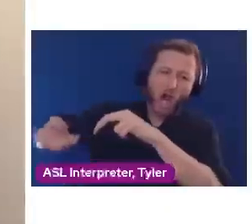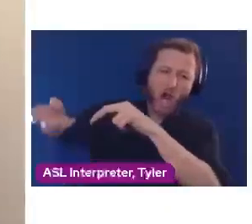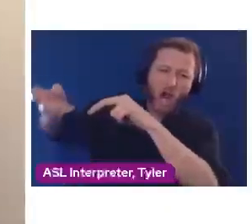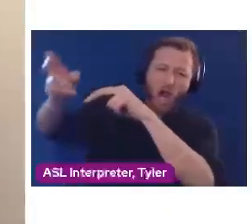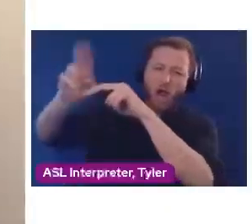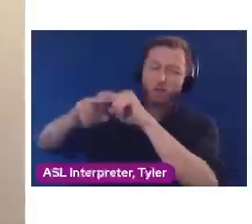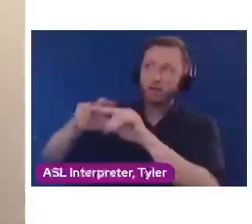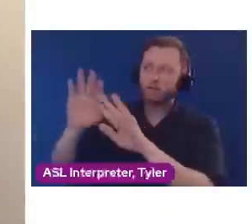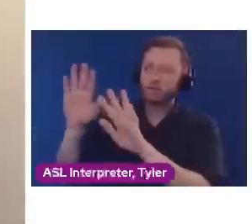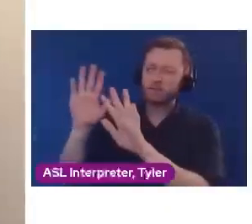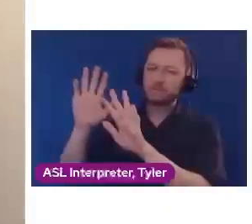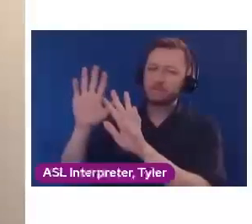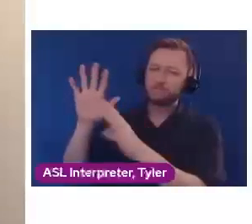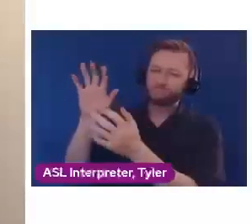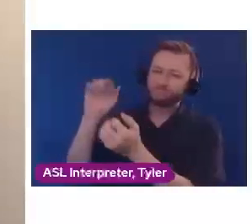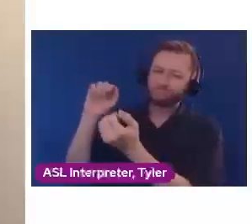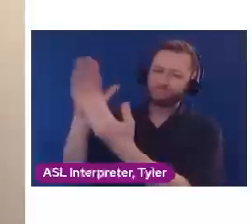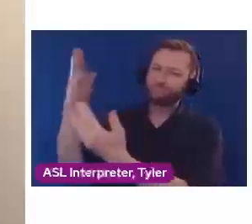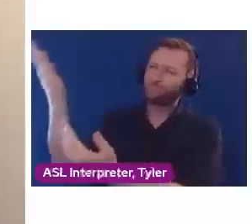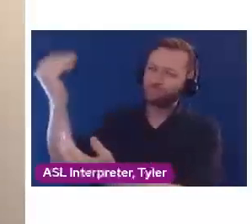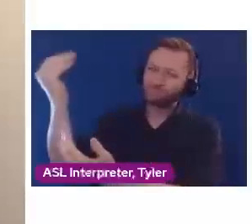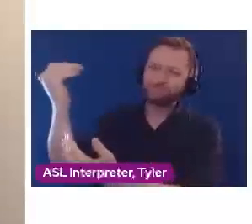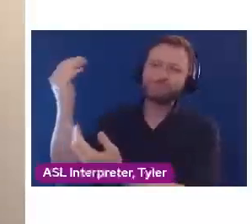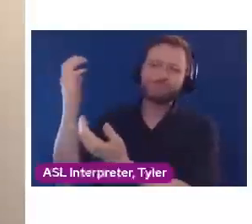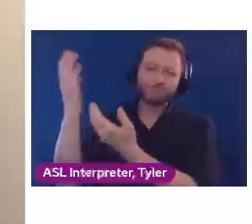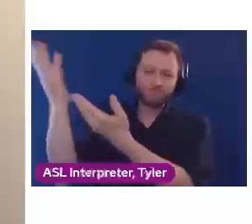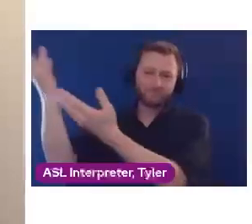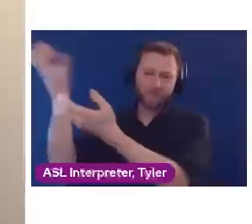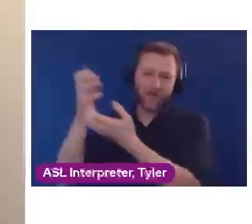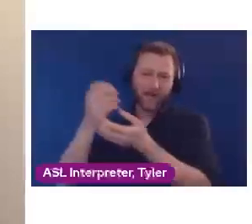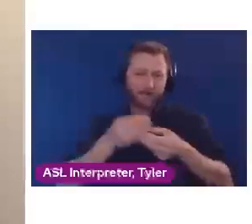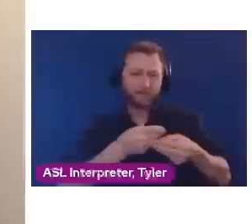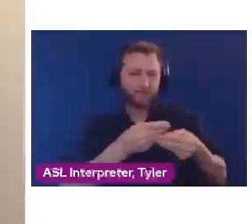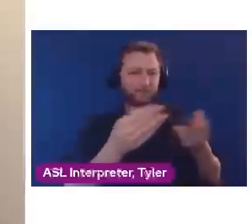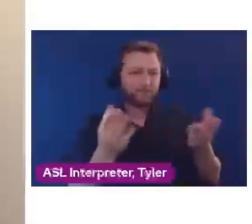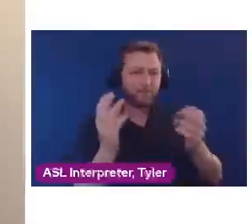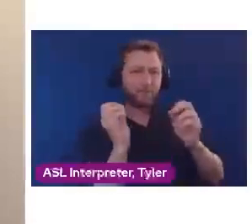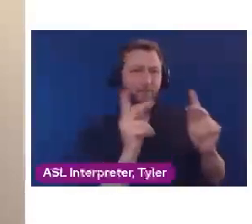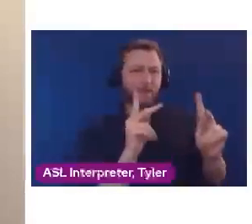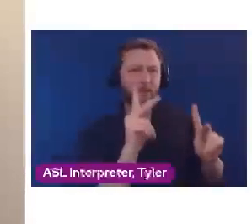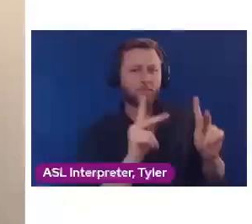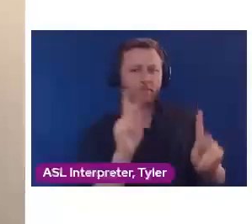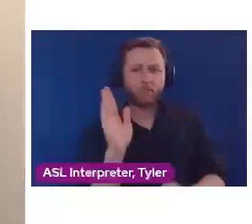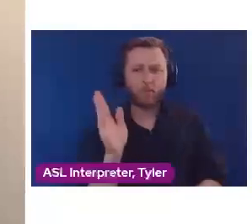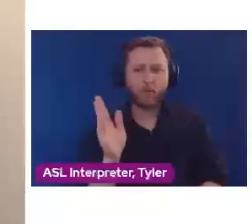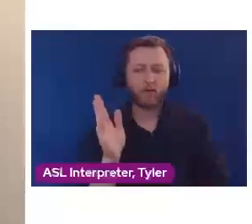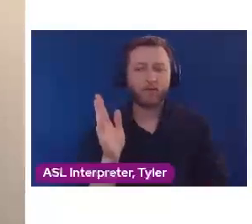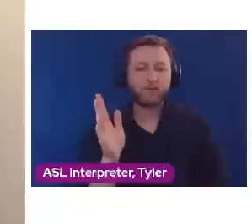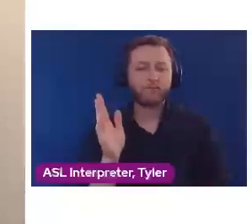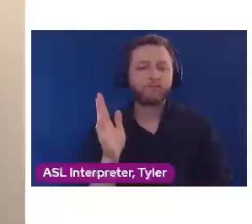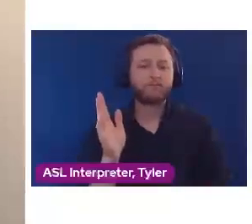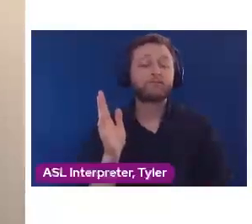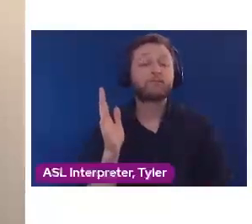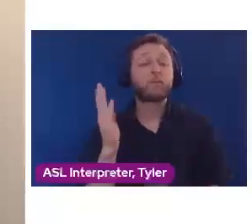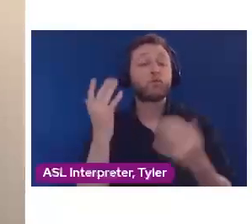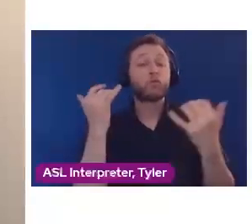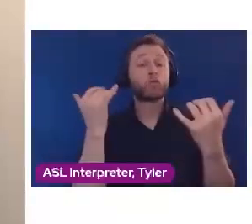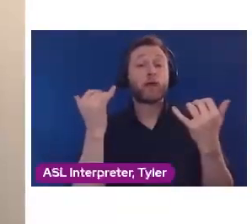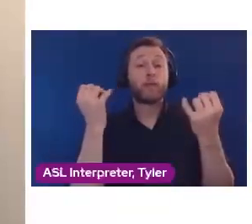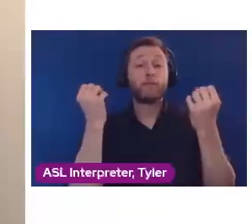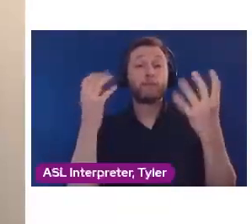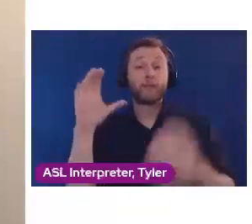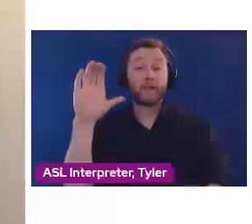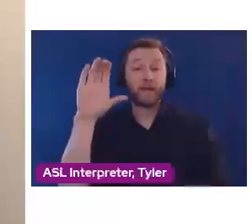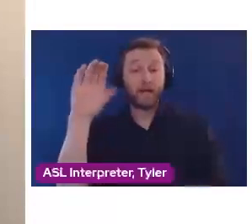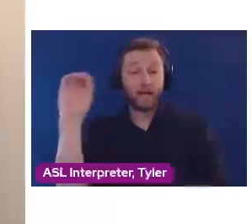and we're going to give them back to people. Because right now, what these companies and what Wall Street is doing is that they're